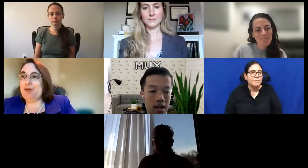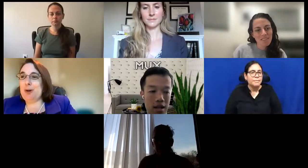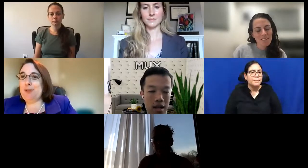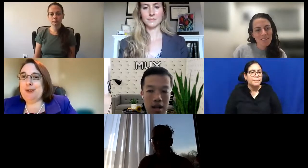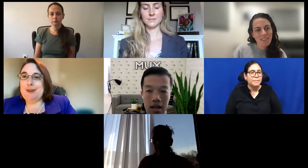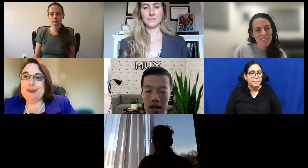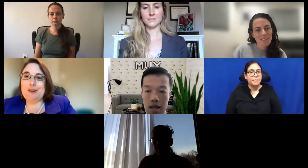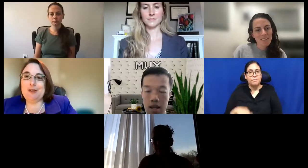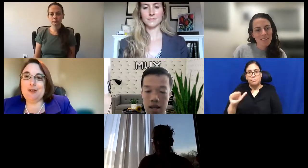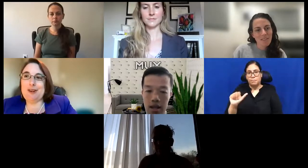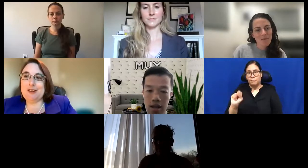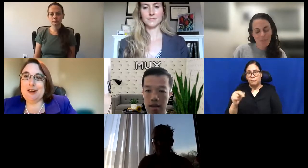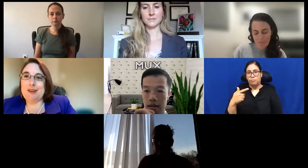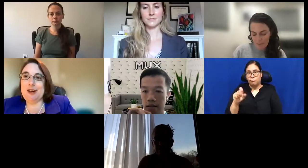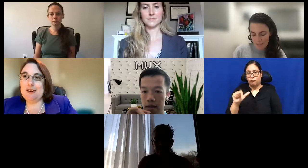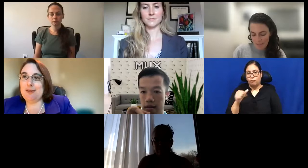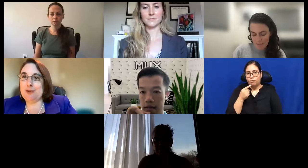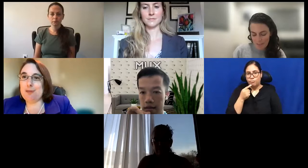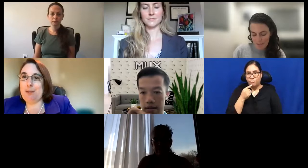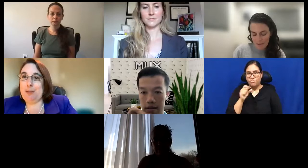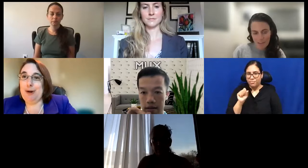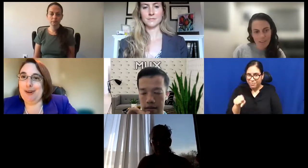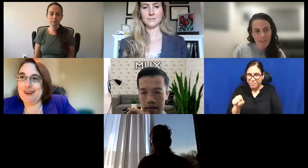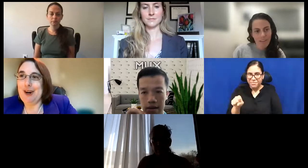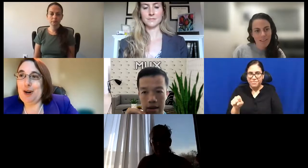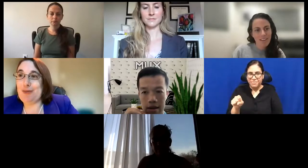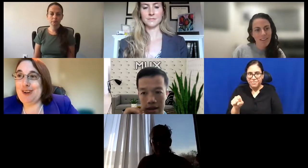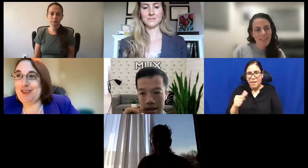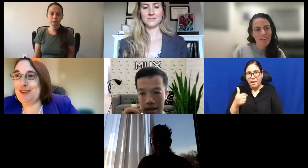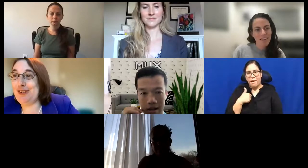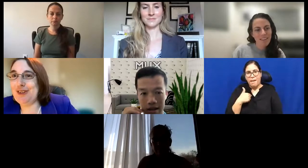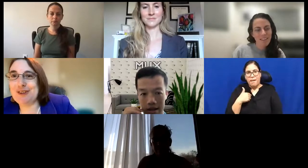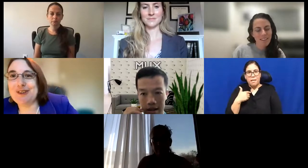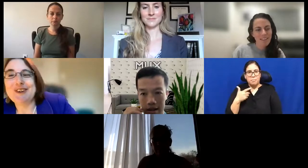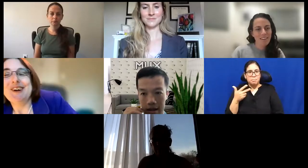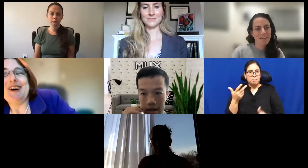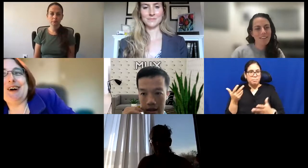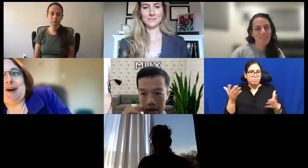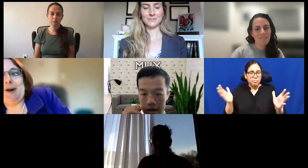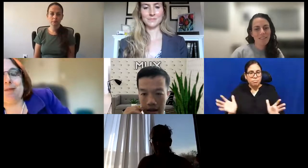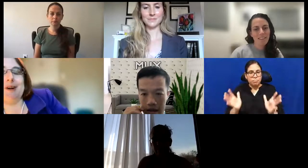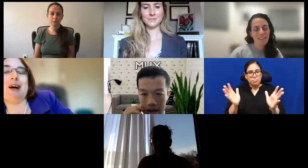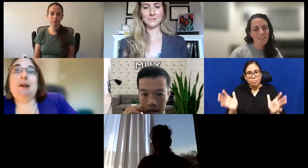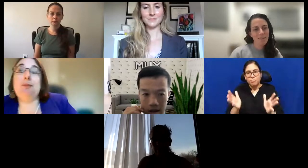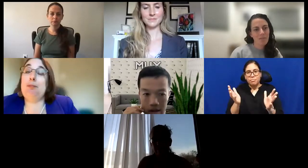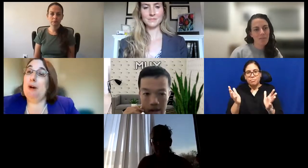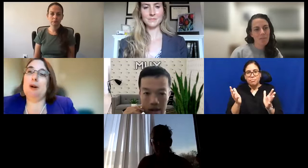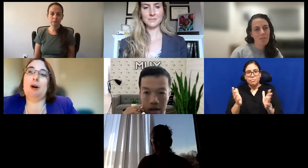I'll jump in, since that's kind of catalyst of my book of lessons learned.